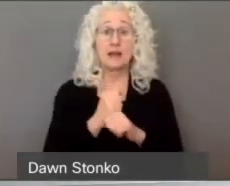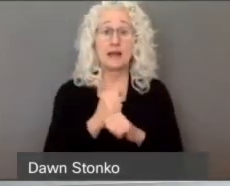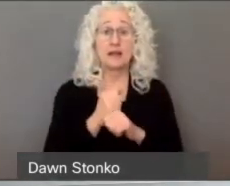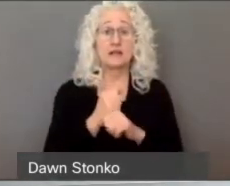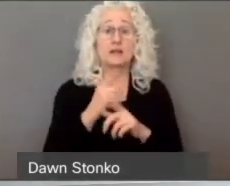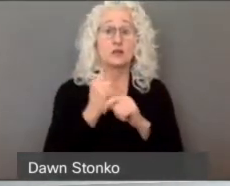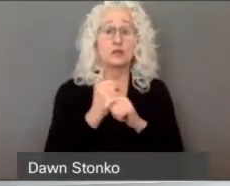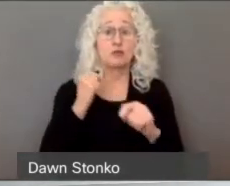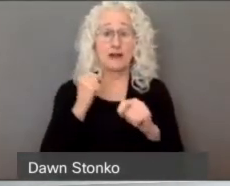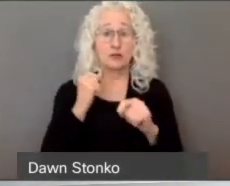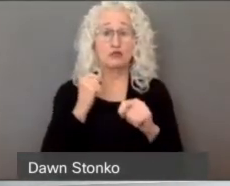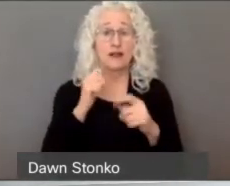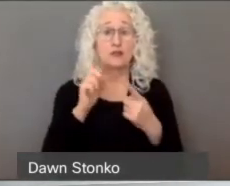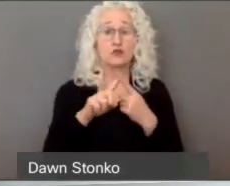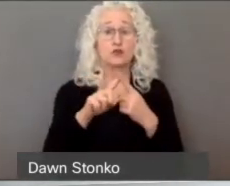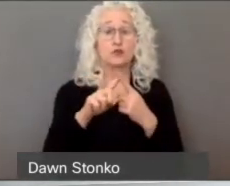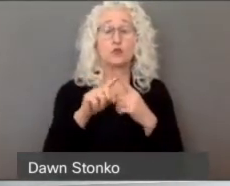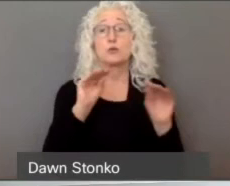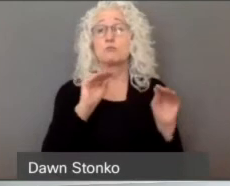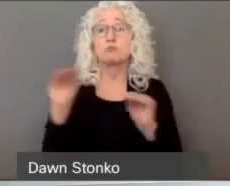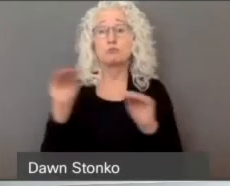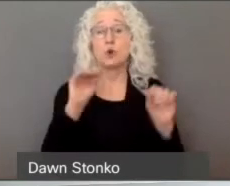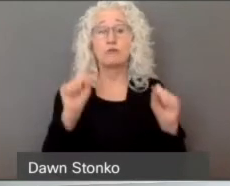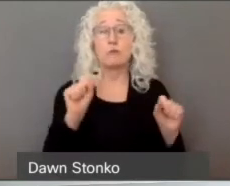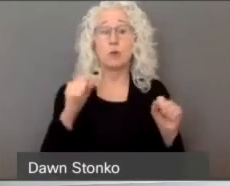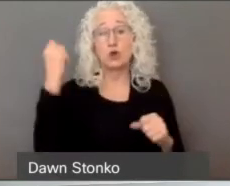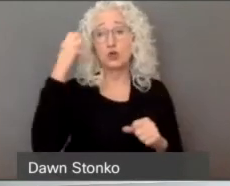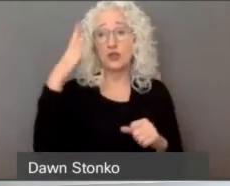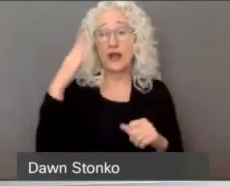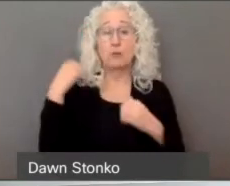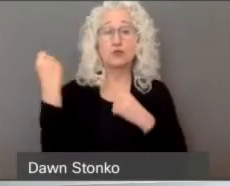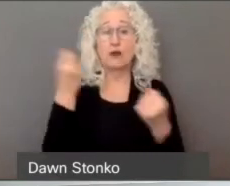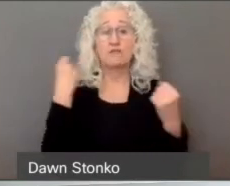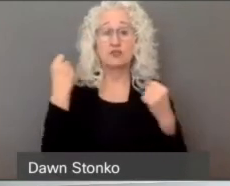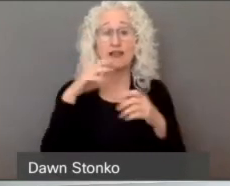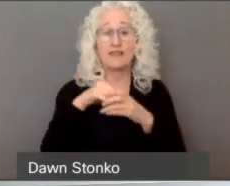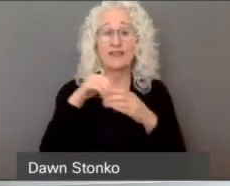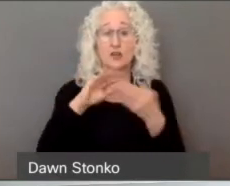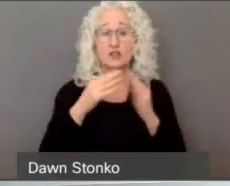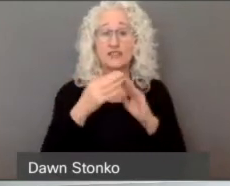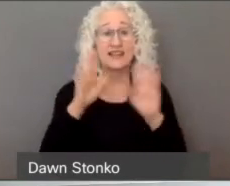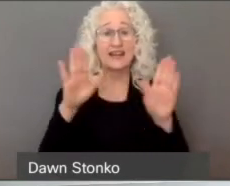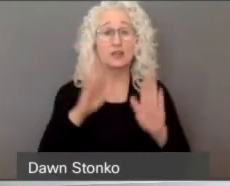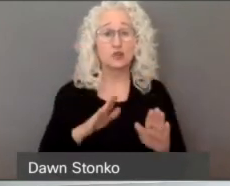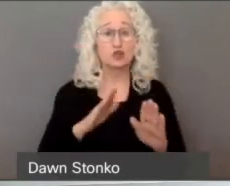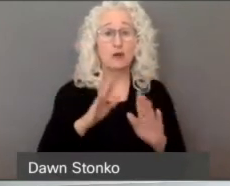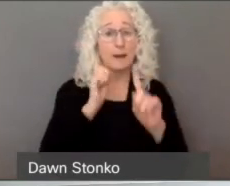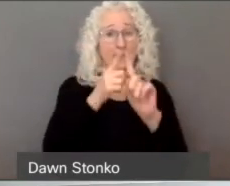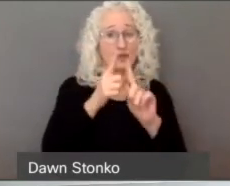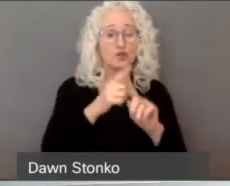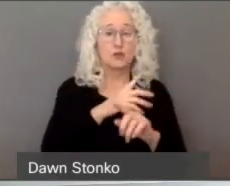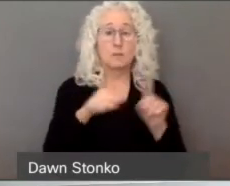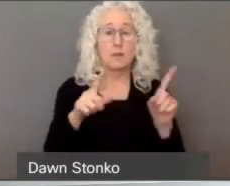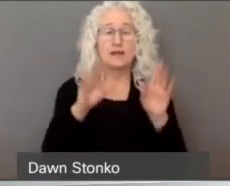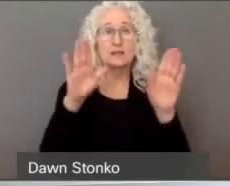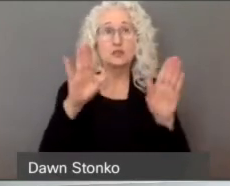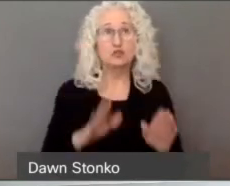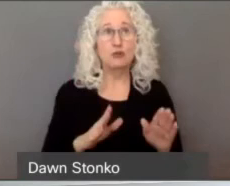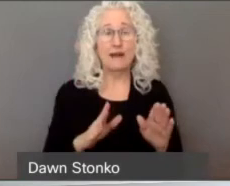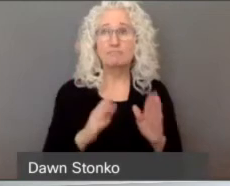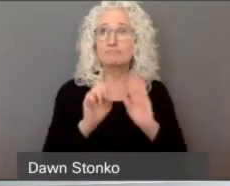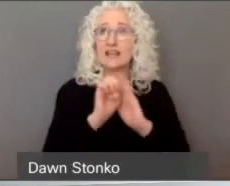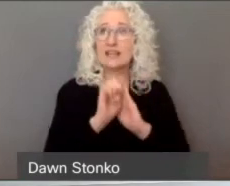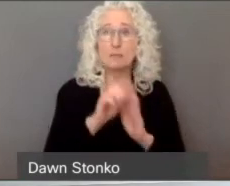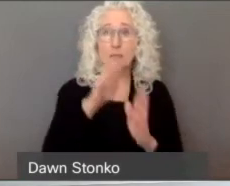mobile showers, and he takes them around to the inner city, and it's just a great mission. But it's an example of innovating and thinking differently about how